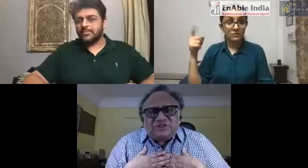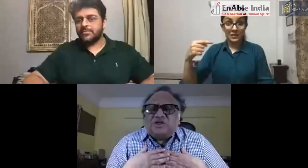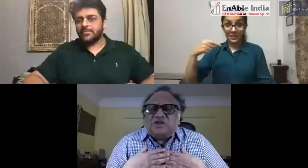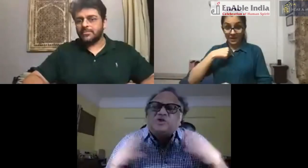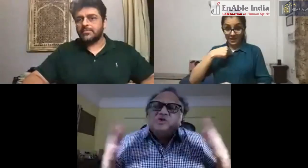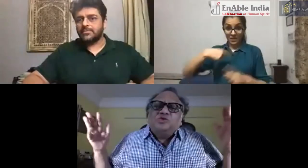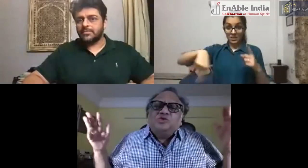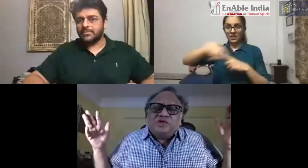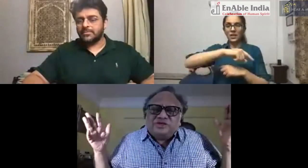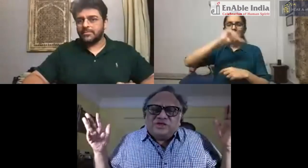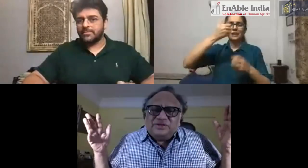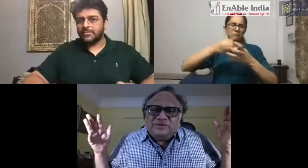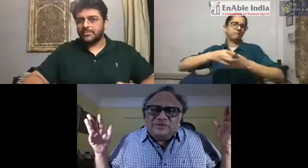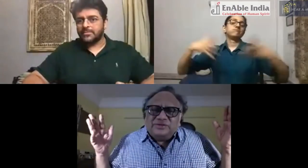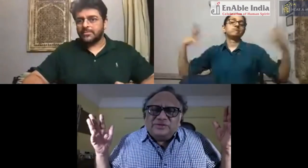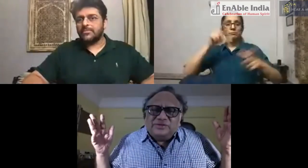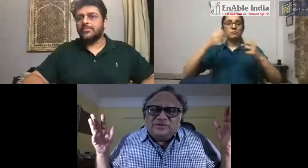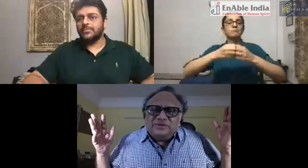Ours is a huge country.